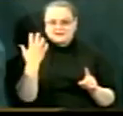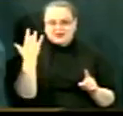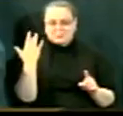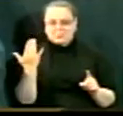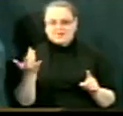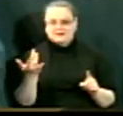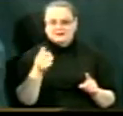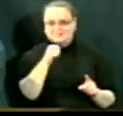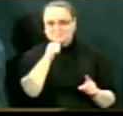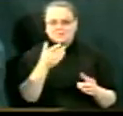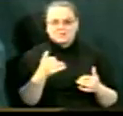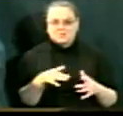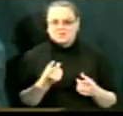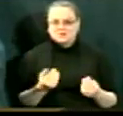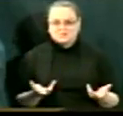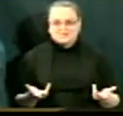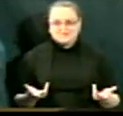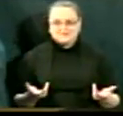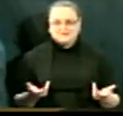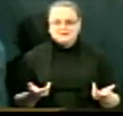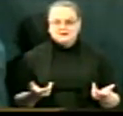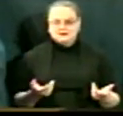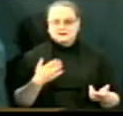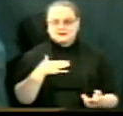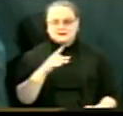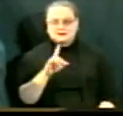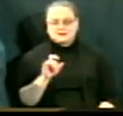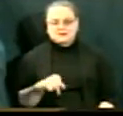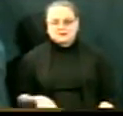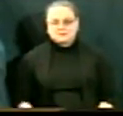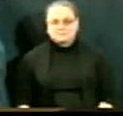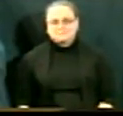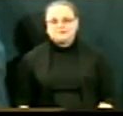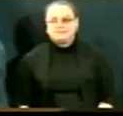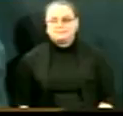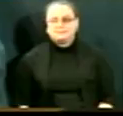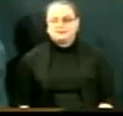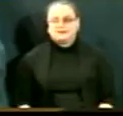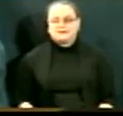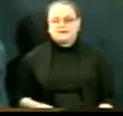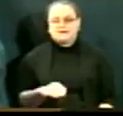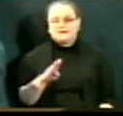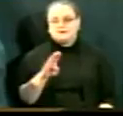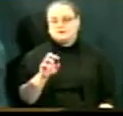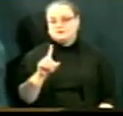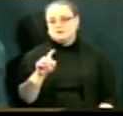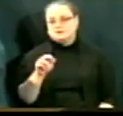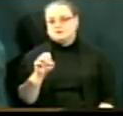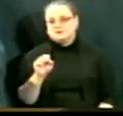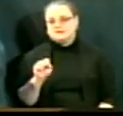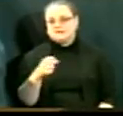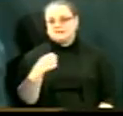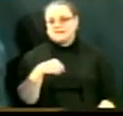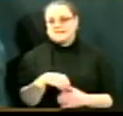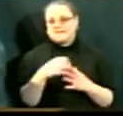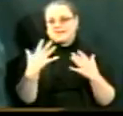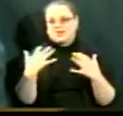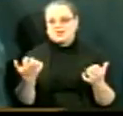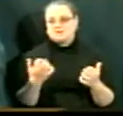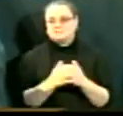we don't want to do this? That's my question. Okay. I think Mr. Bolton's in the audience, and he's going.